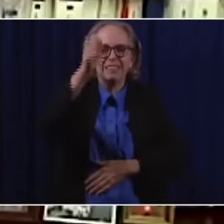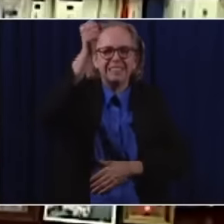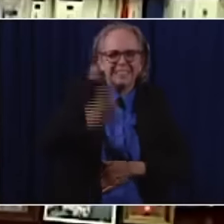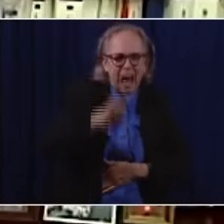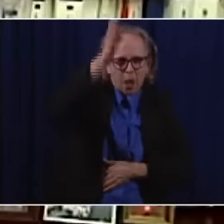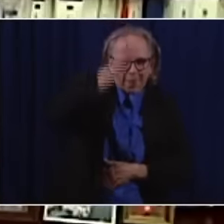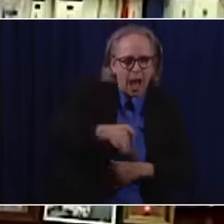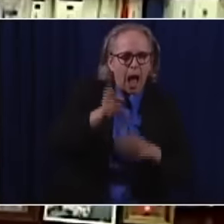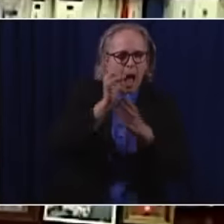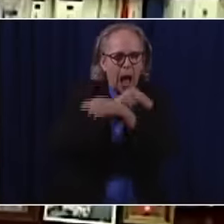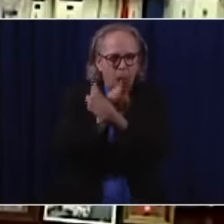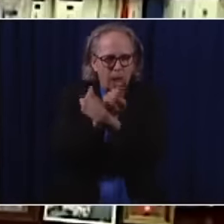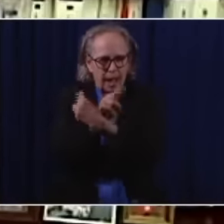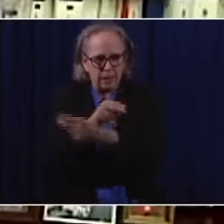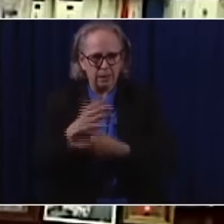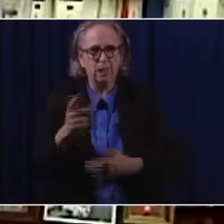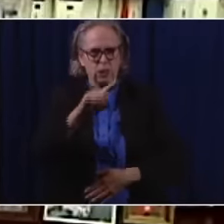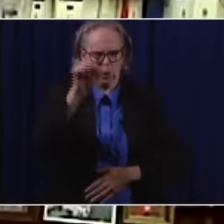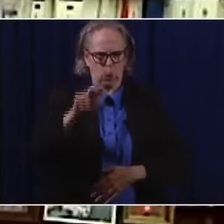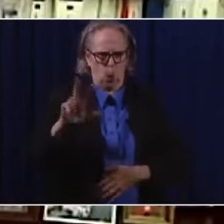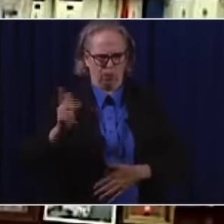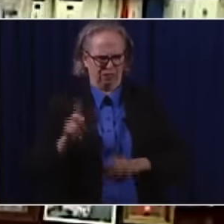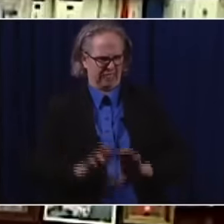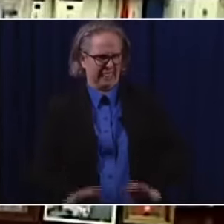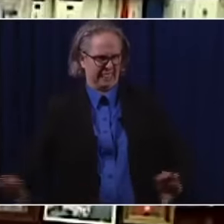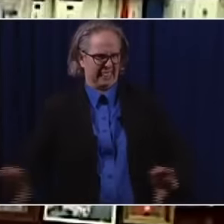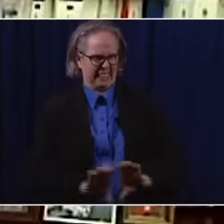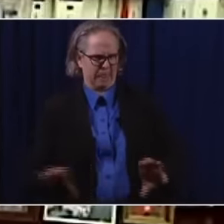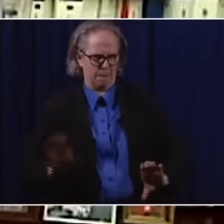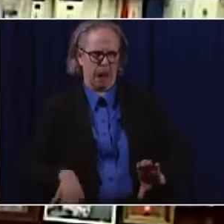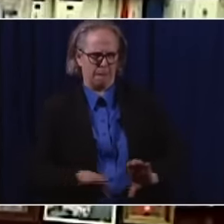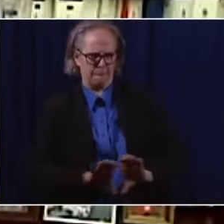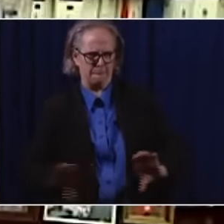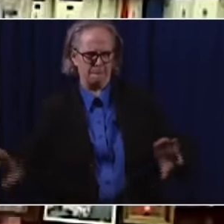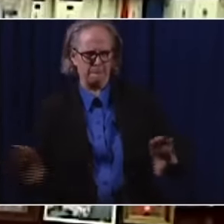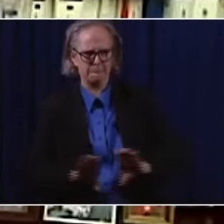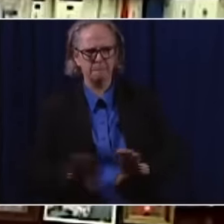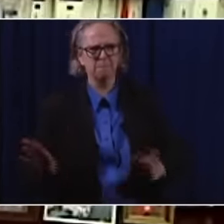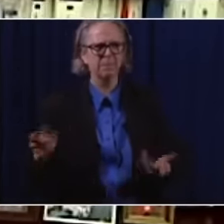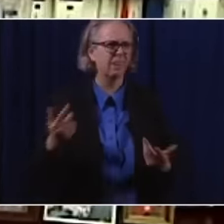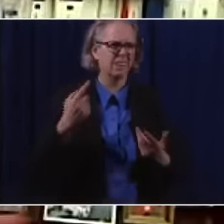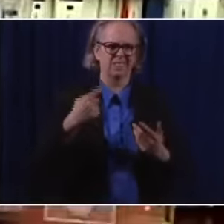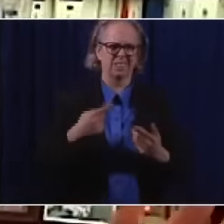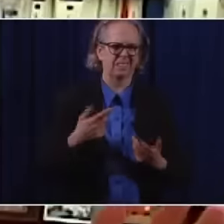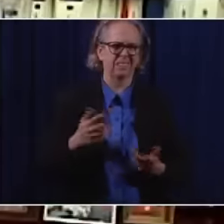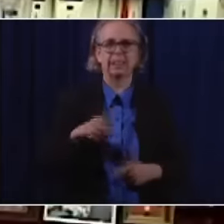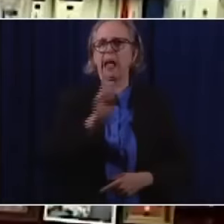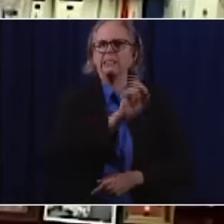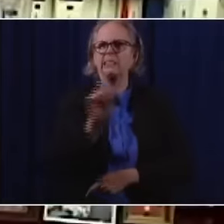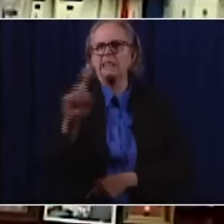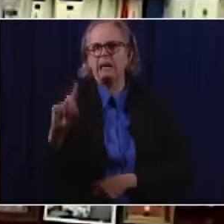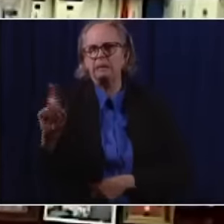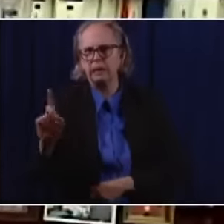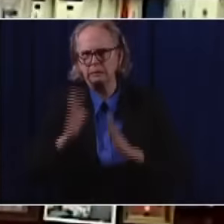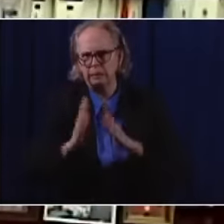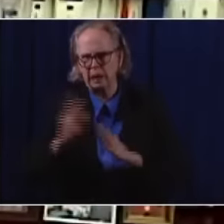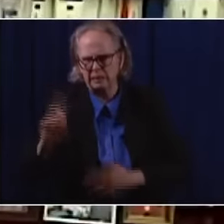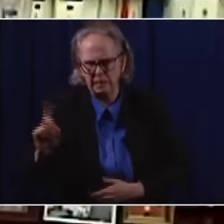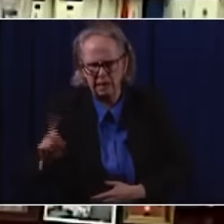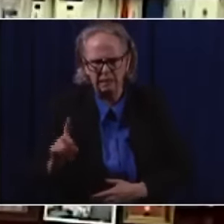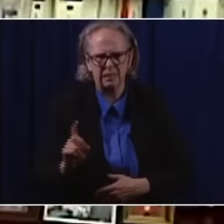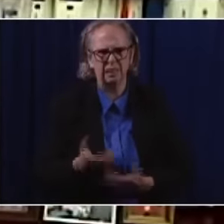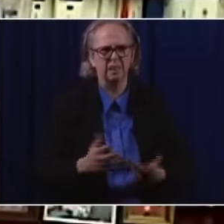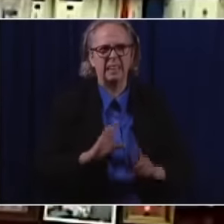Zone 3 are regions 3 and 6, which are essentially the Dayton metropolitan area and everything to the west, and then the Cincinnati